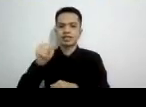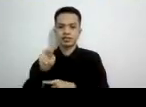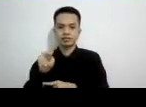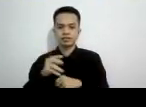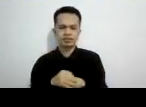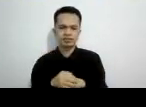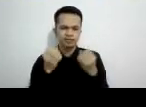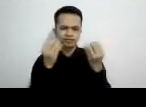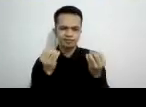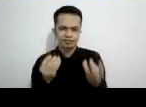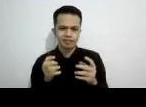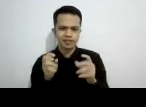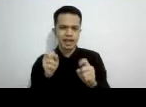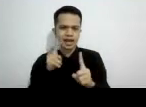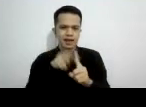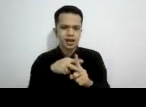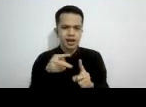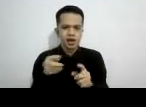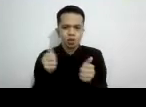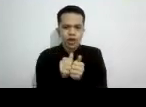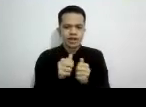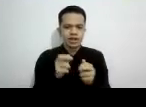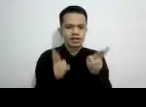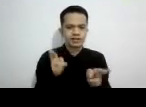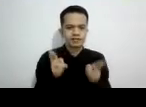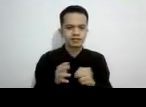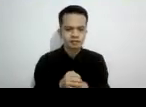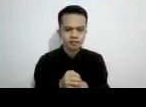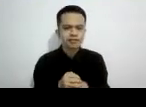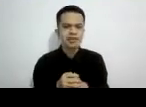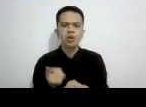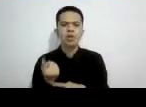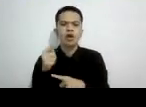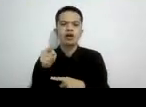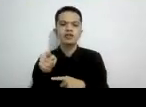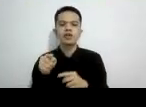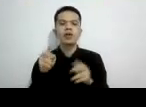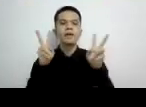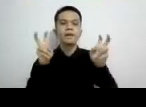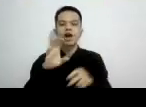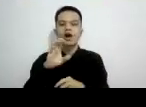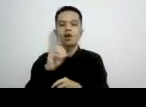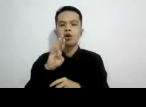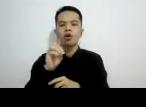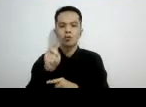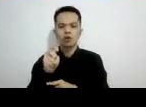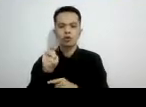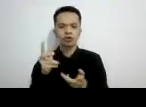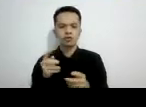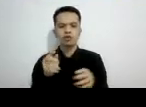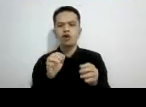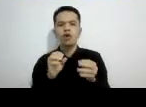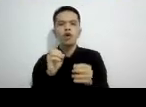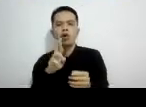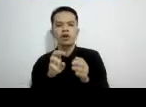Many different applications of these robots. And one that we don't often deal with is cobots. So cobots or cooperative robots